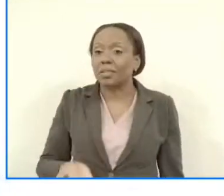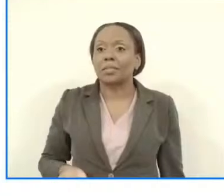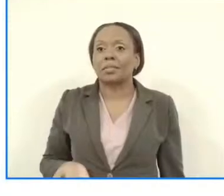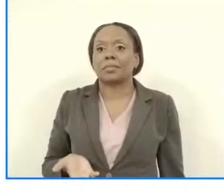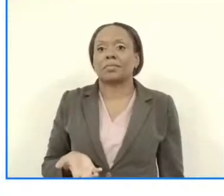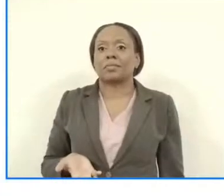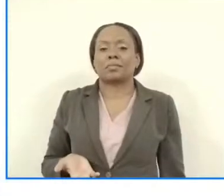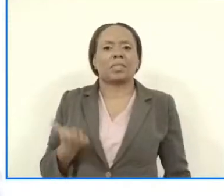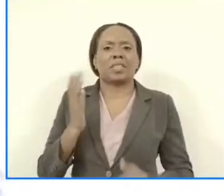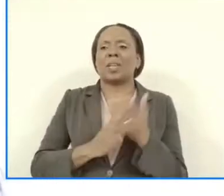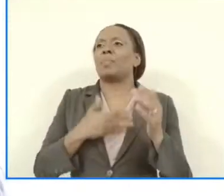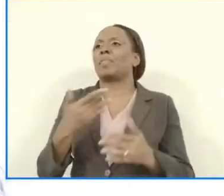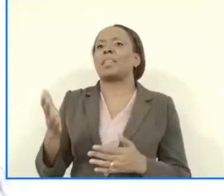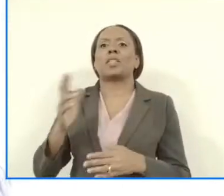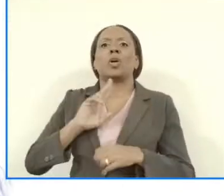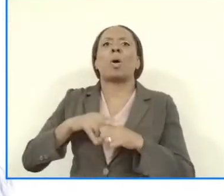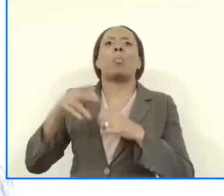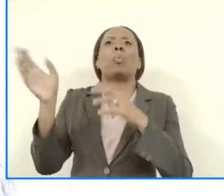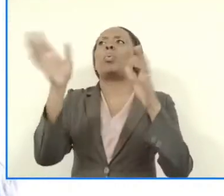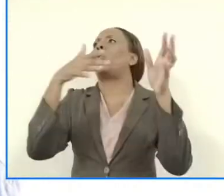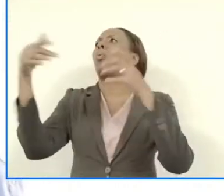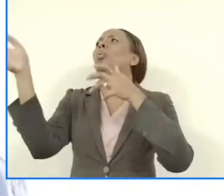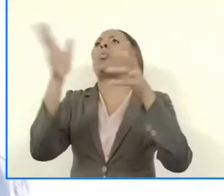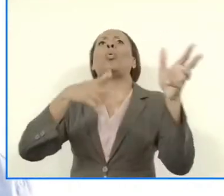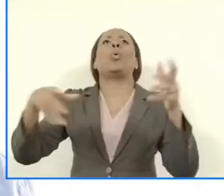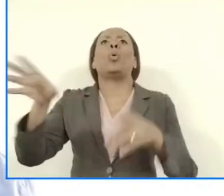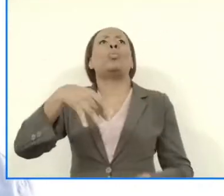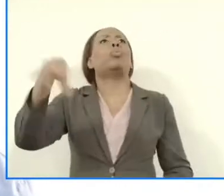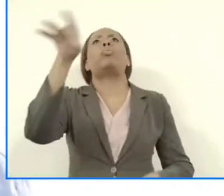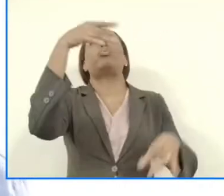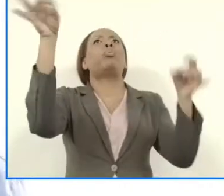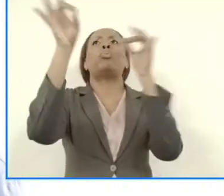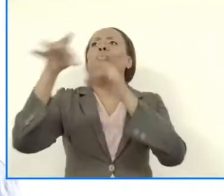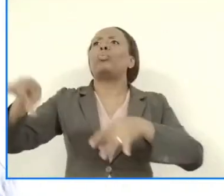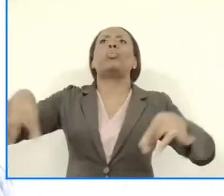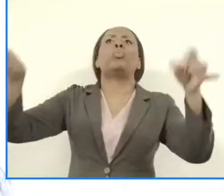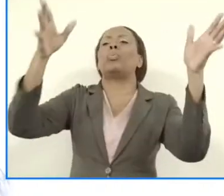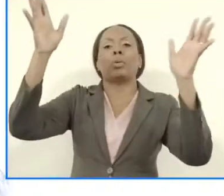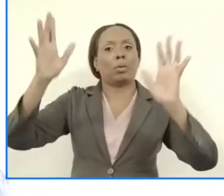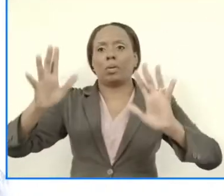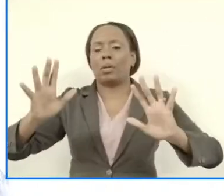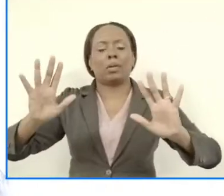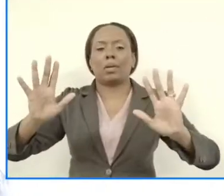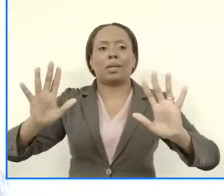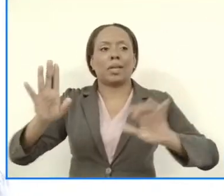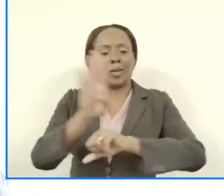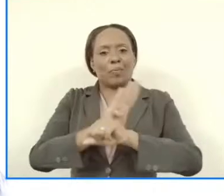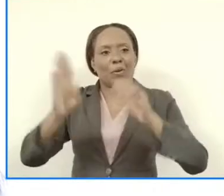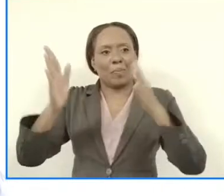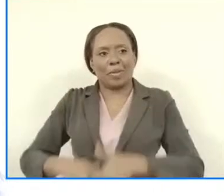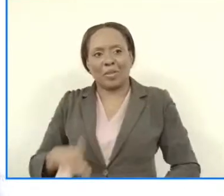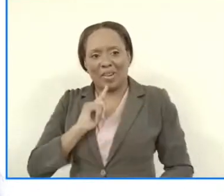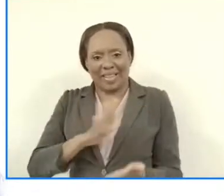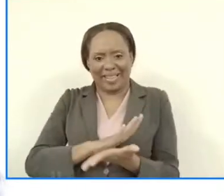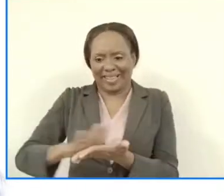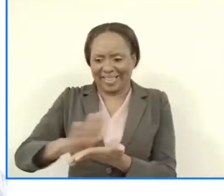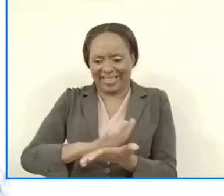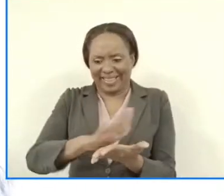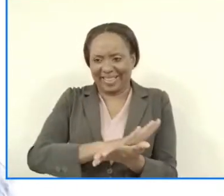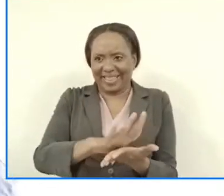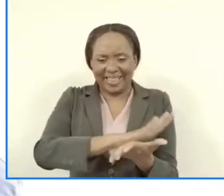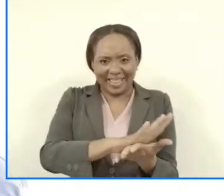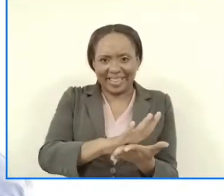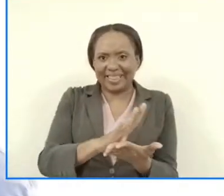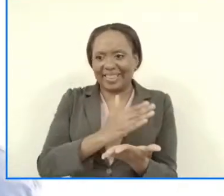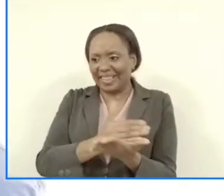have normally been blowing around or would have been on the streets, Barbadians really did actually heed the call where this one was